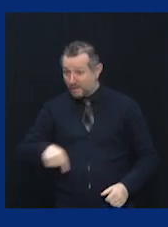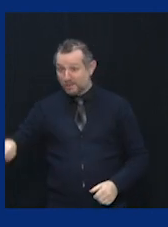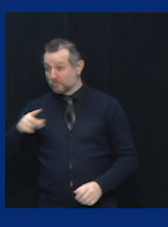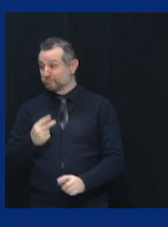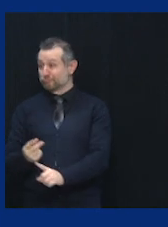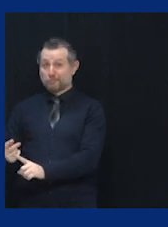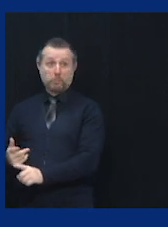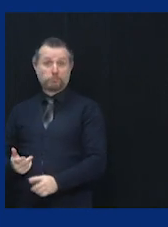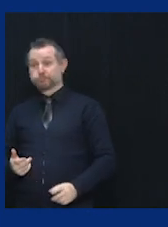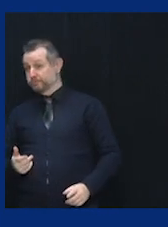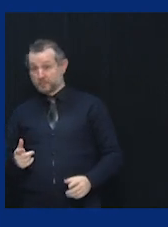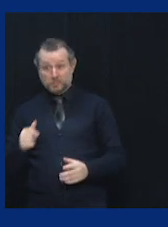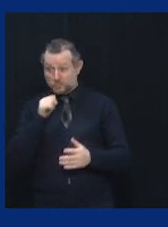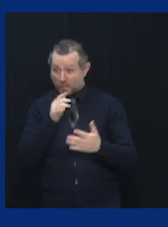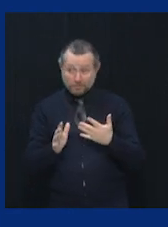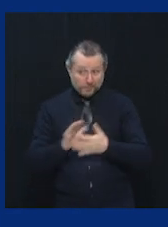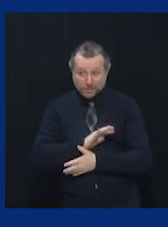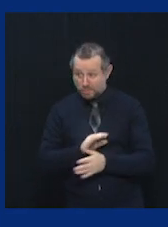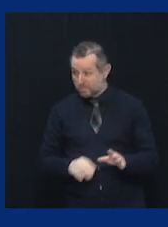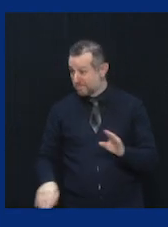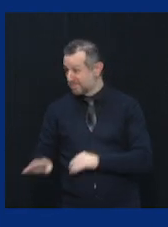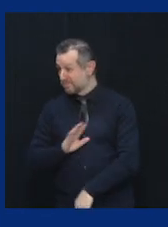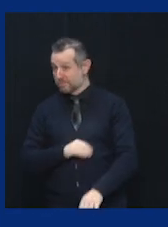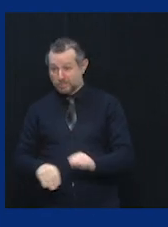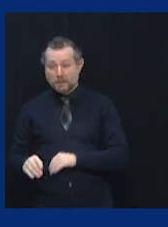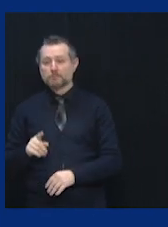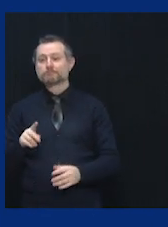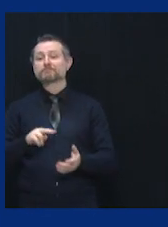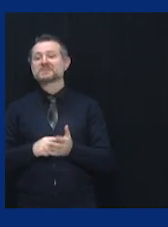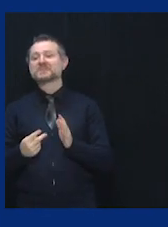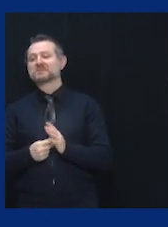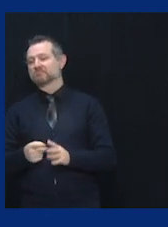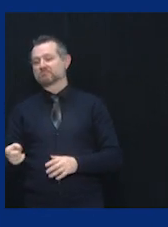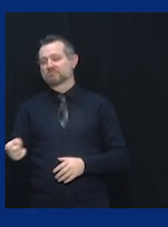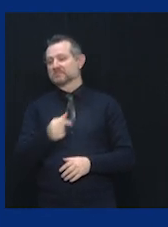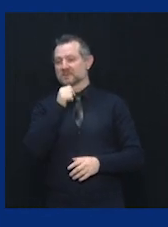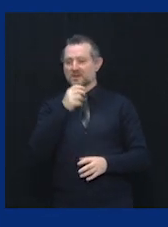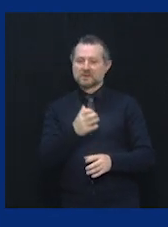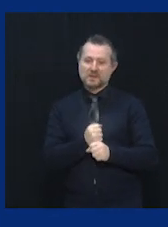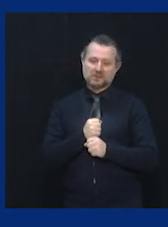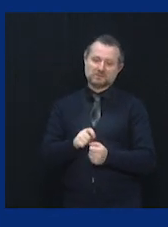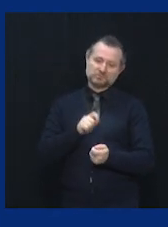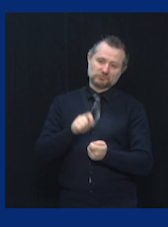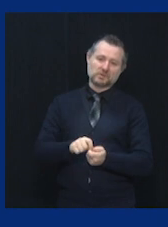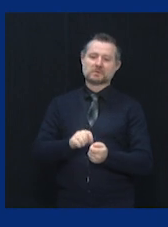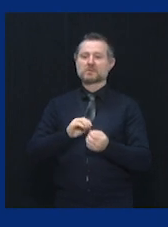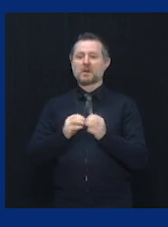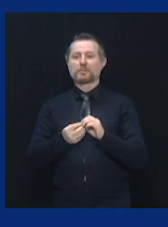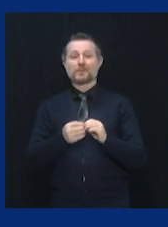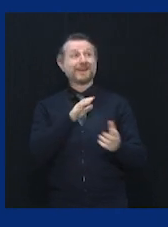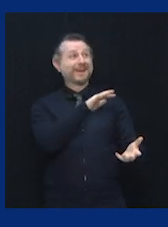prioritization, then you won't get a fair allocation. If the pharmacies